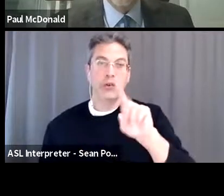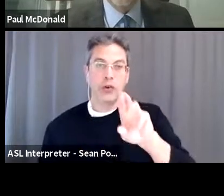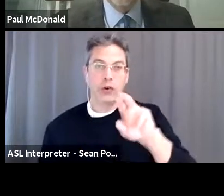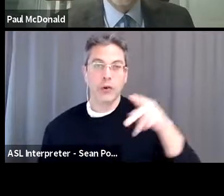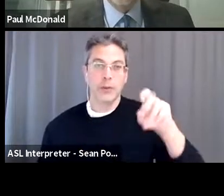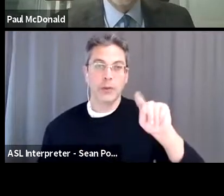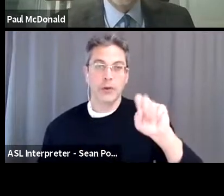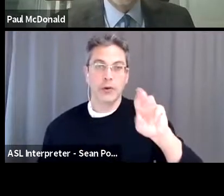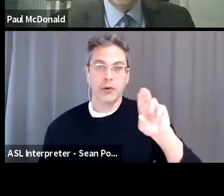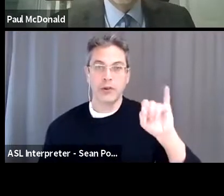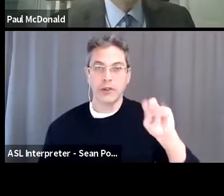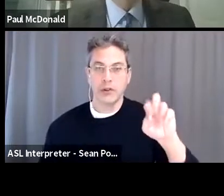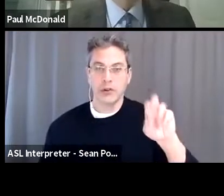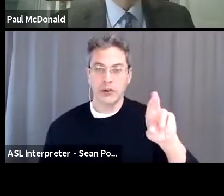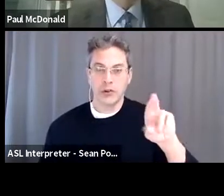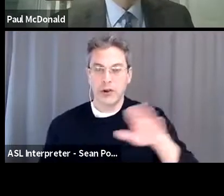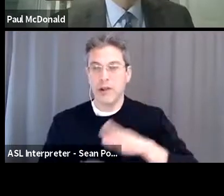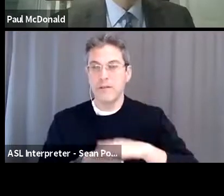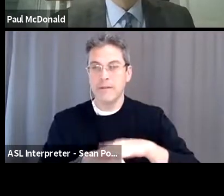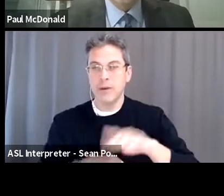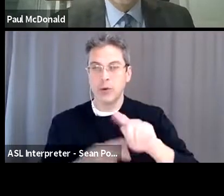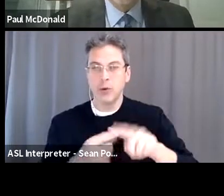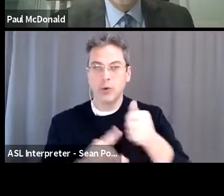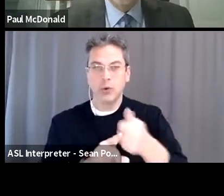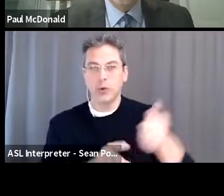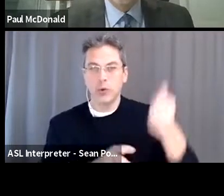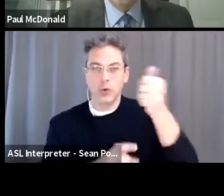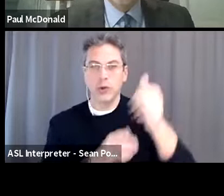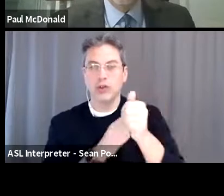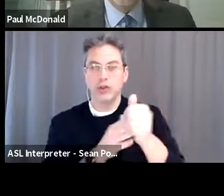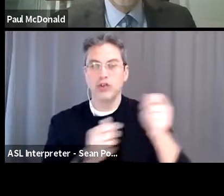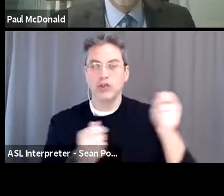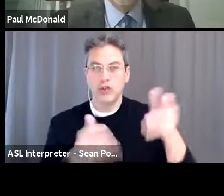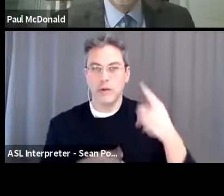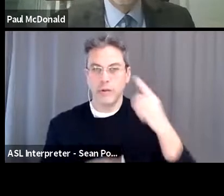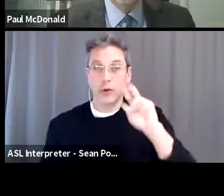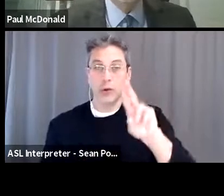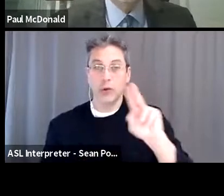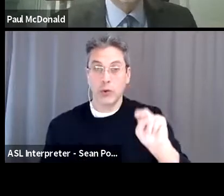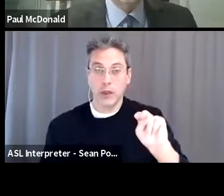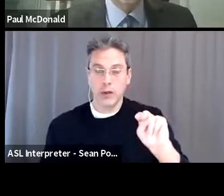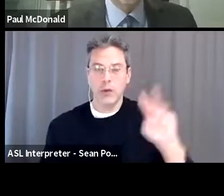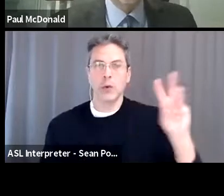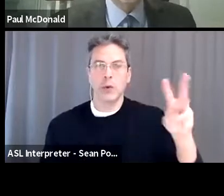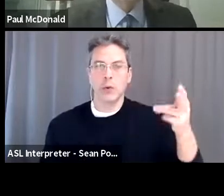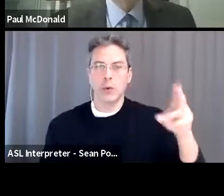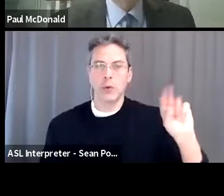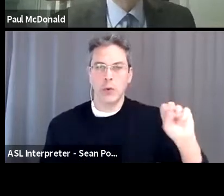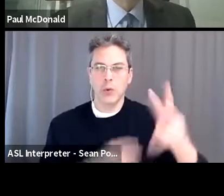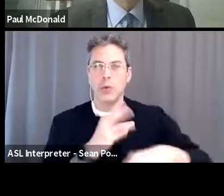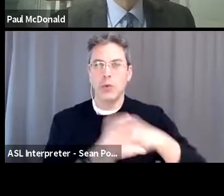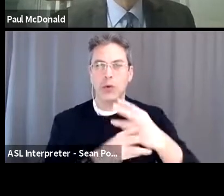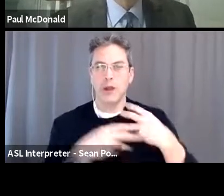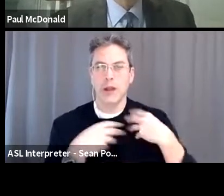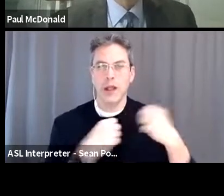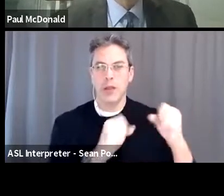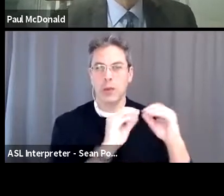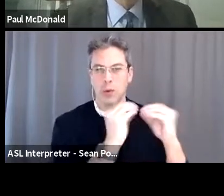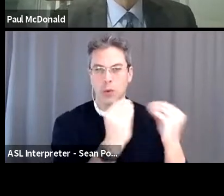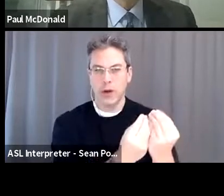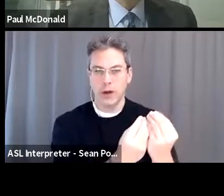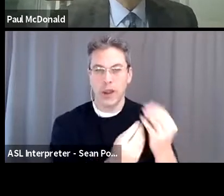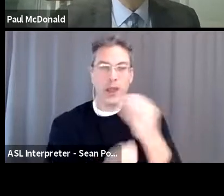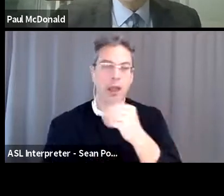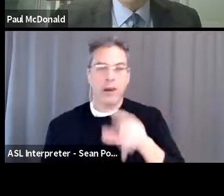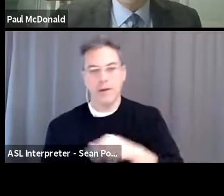the Director General of the World Health Organization, and of course, Professor Stephen Hoffman and